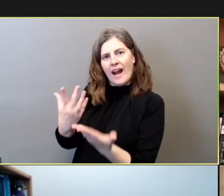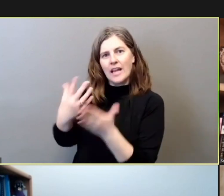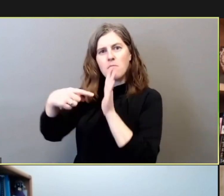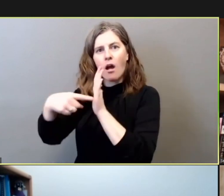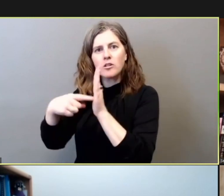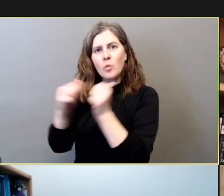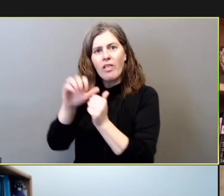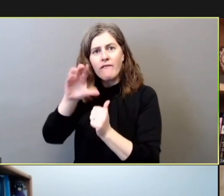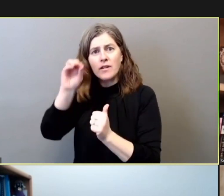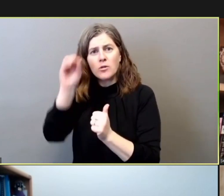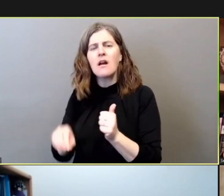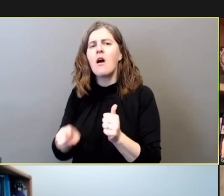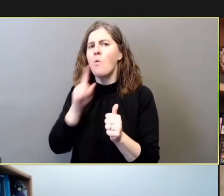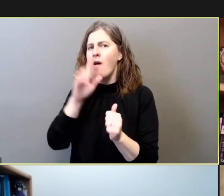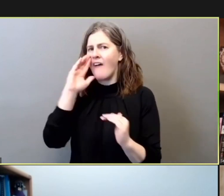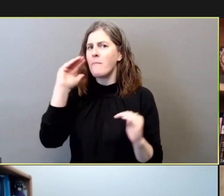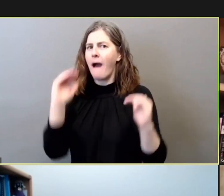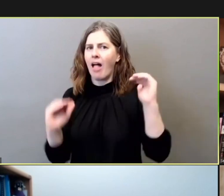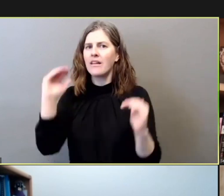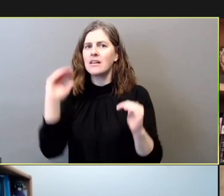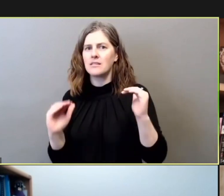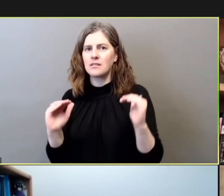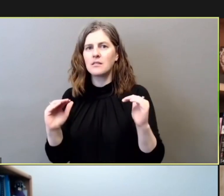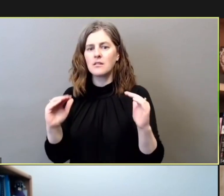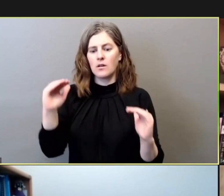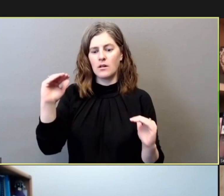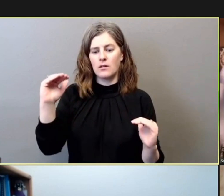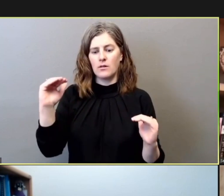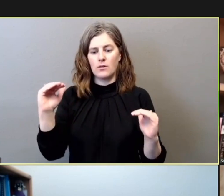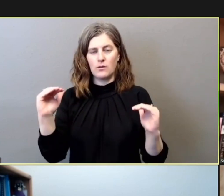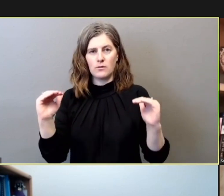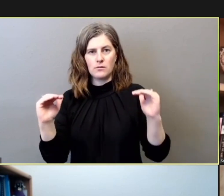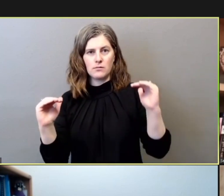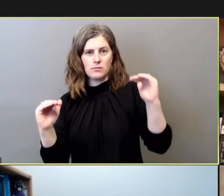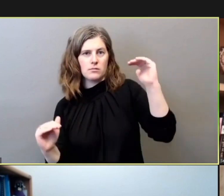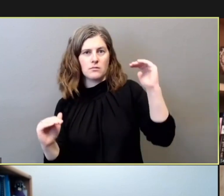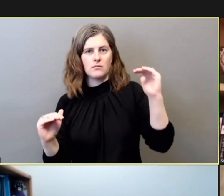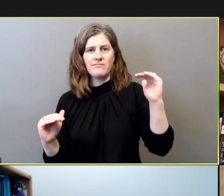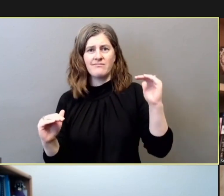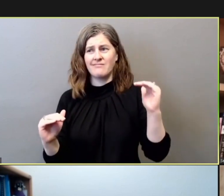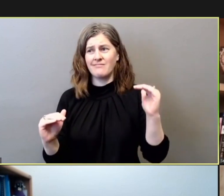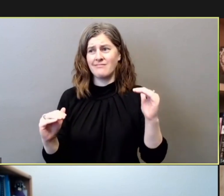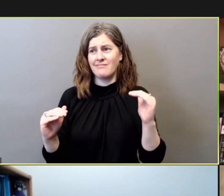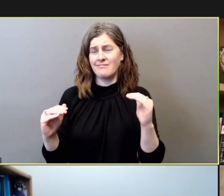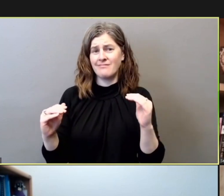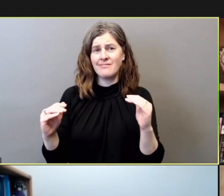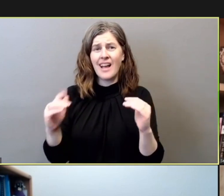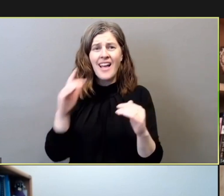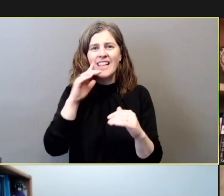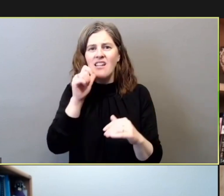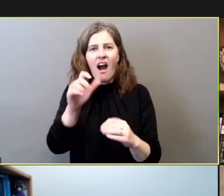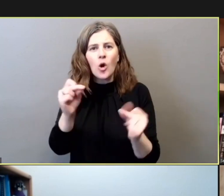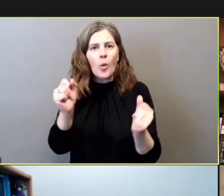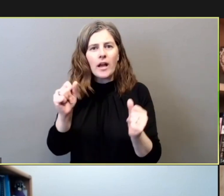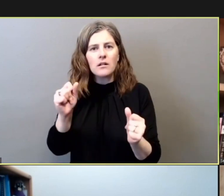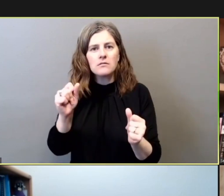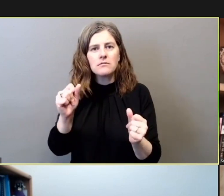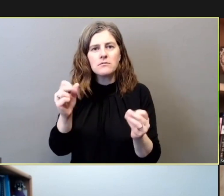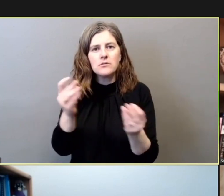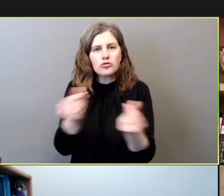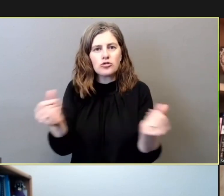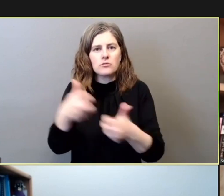be a balance between going out again. And I'll just go back like 6 months. This is not an on-off switch. This is